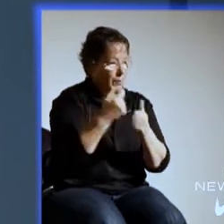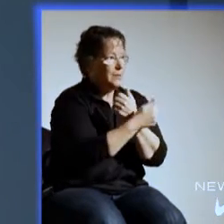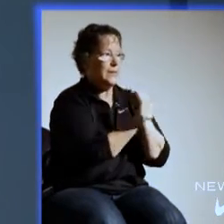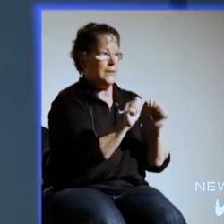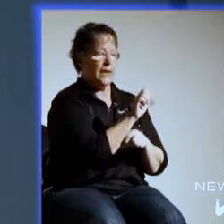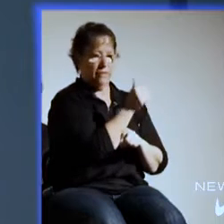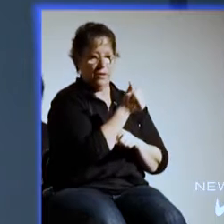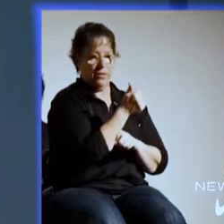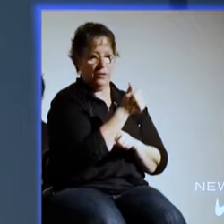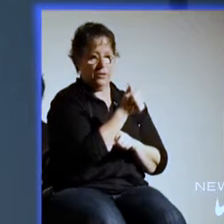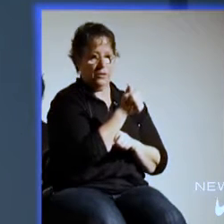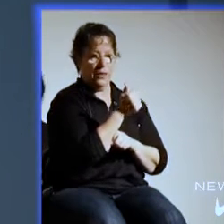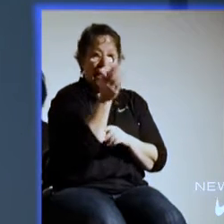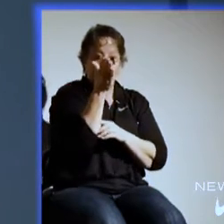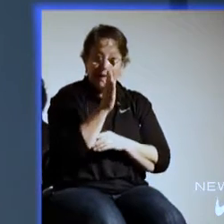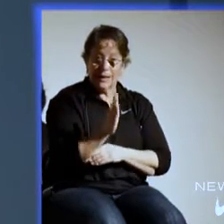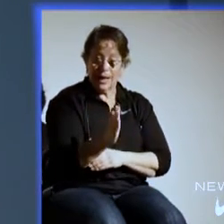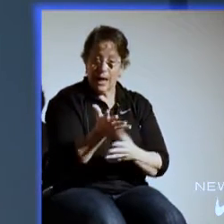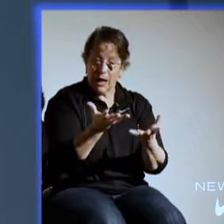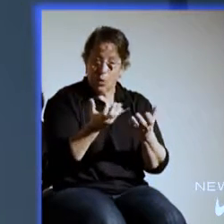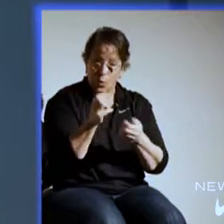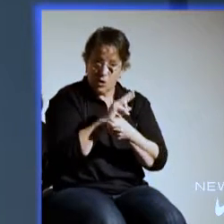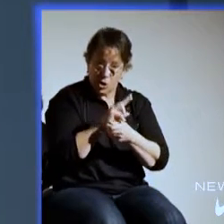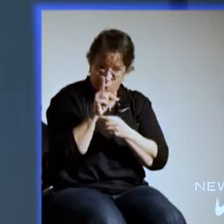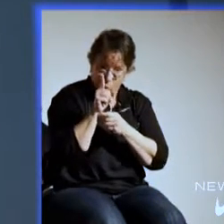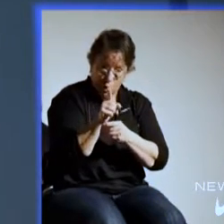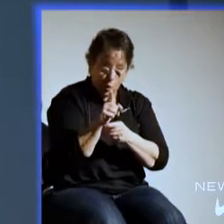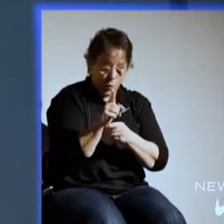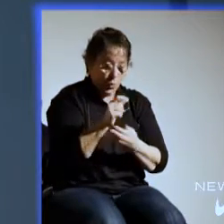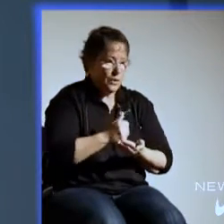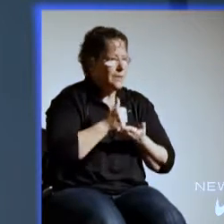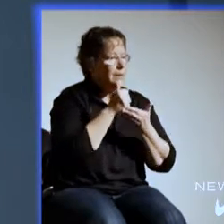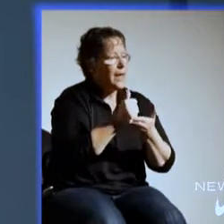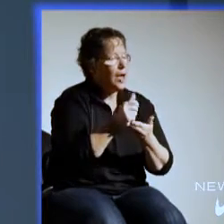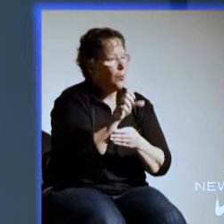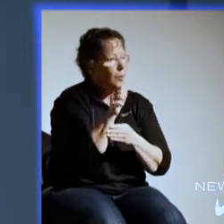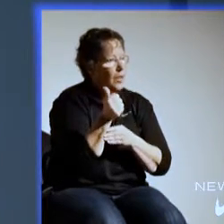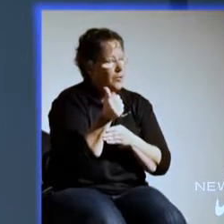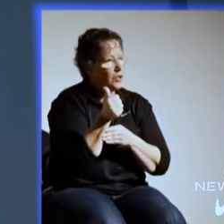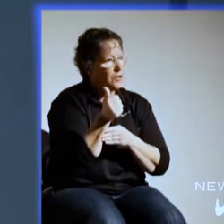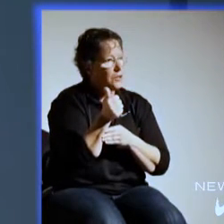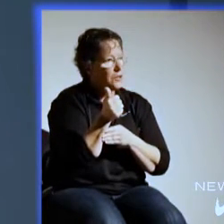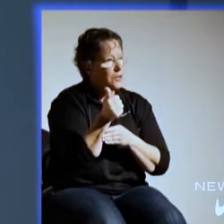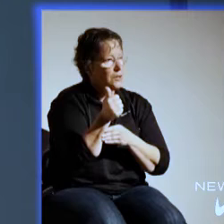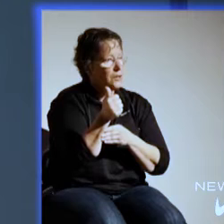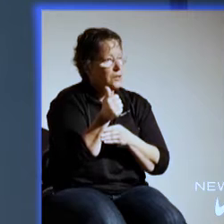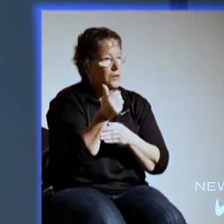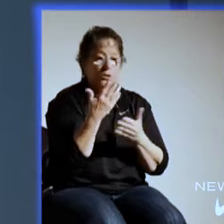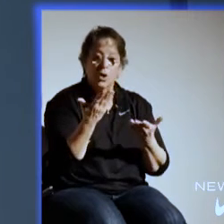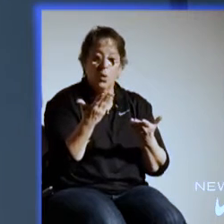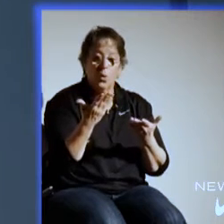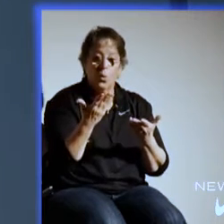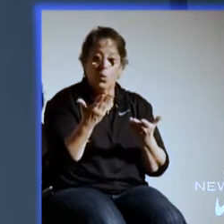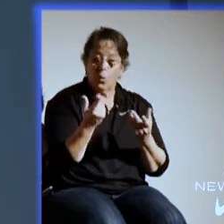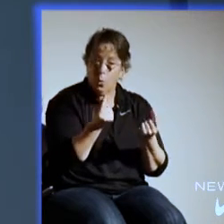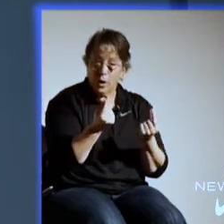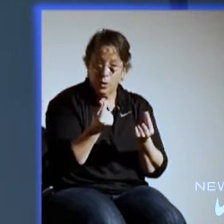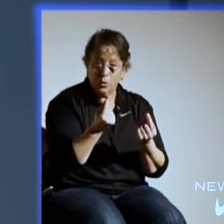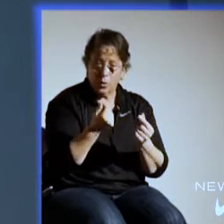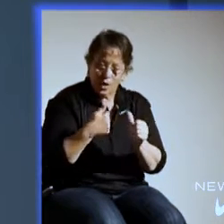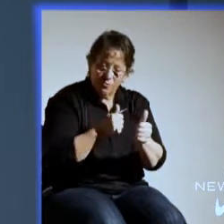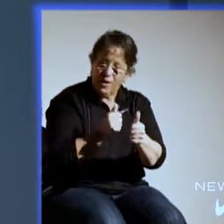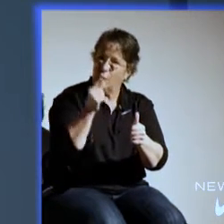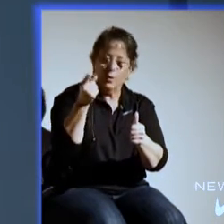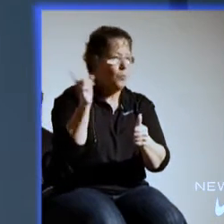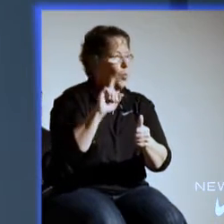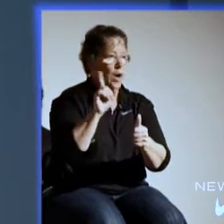you to change eternity for others. It begins with you committing to follow Him wherever He leads you. So let's look at